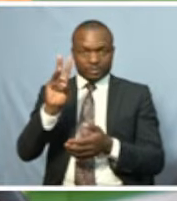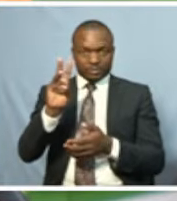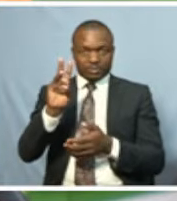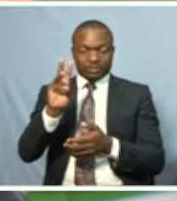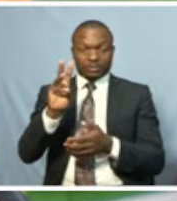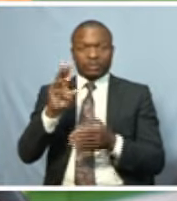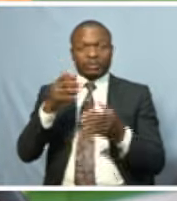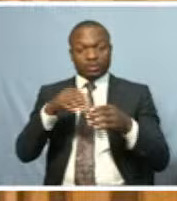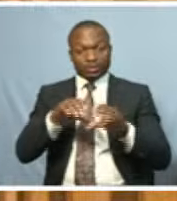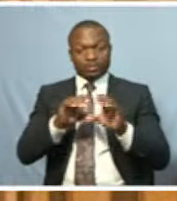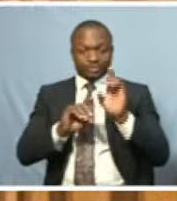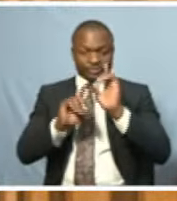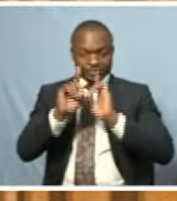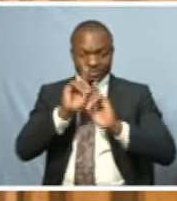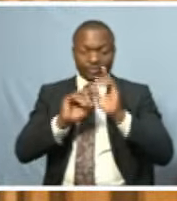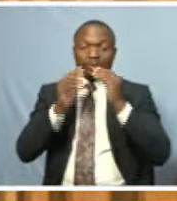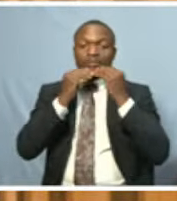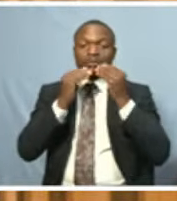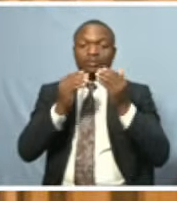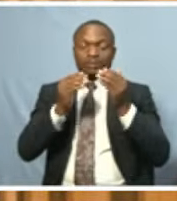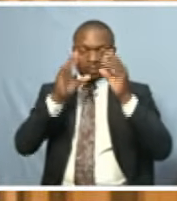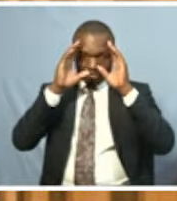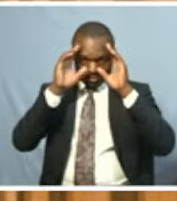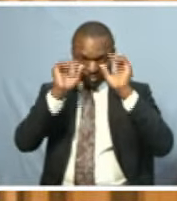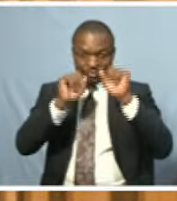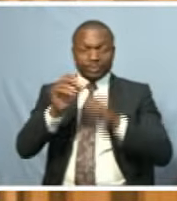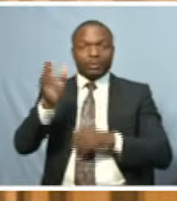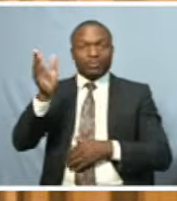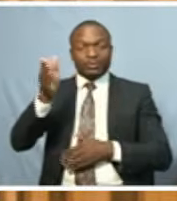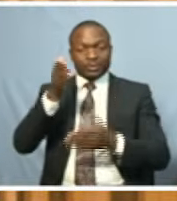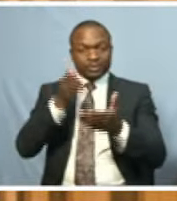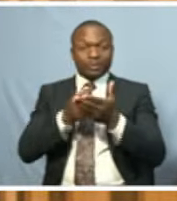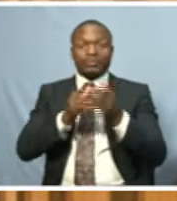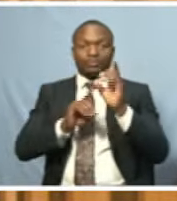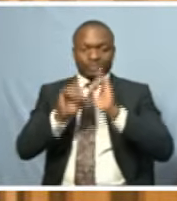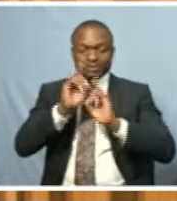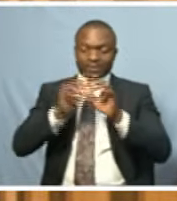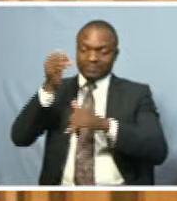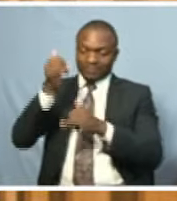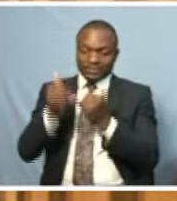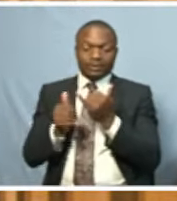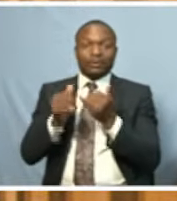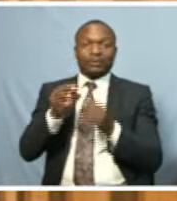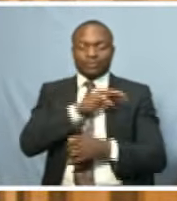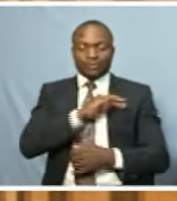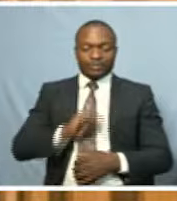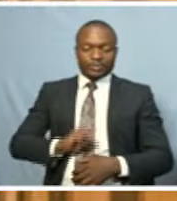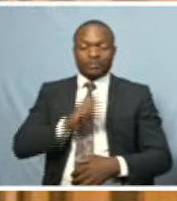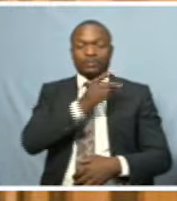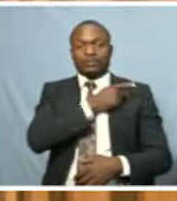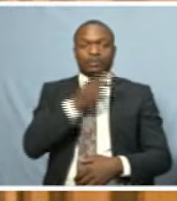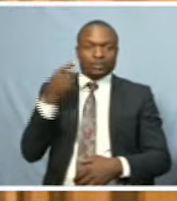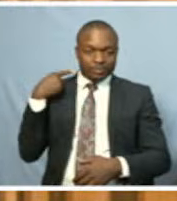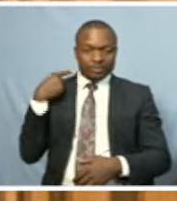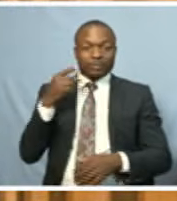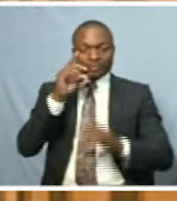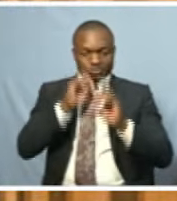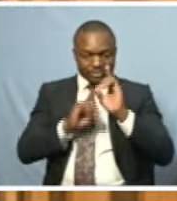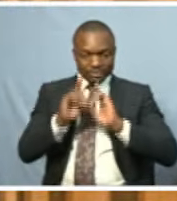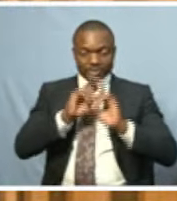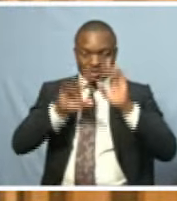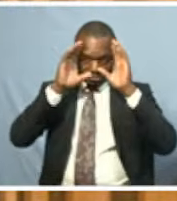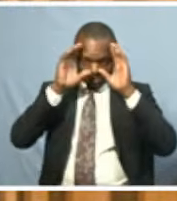was resumption of debate on thanks. The President's address. This debate has since come to a close. Members of Parliament were actually debating